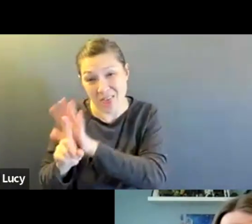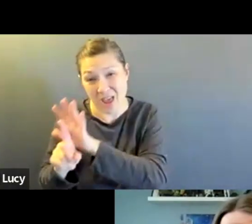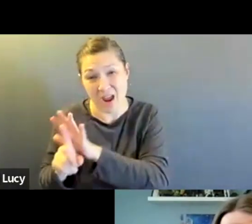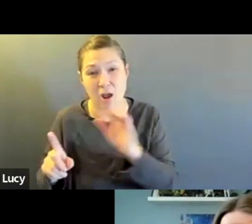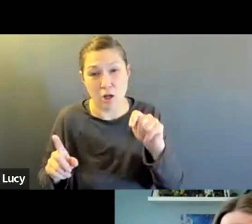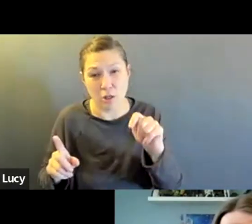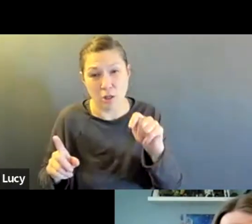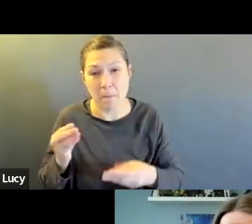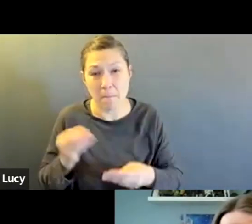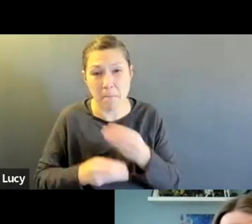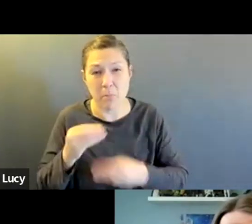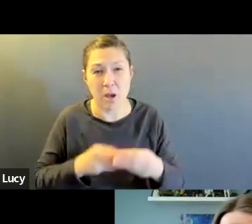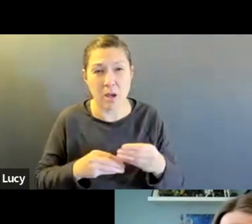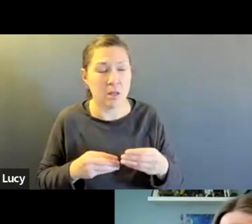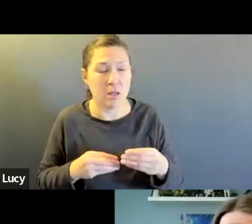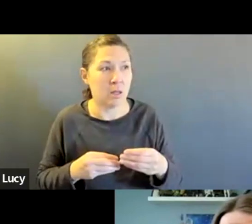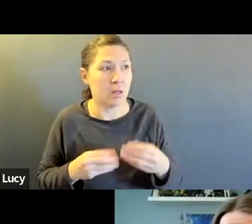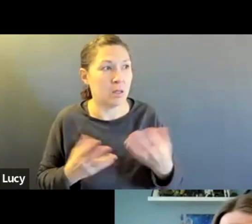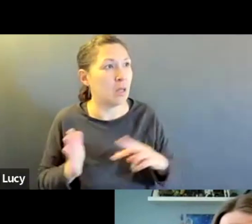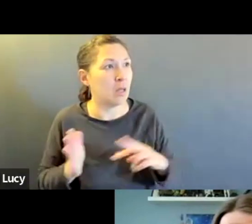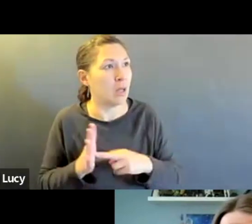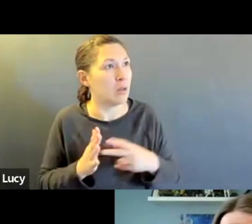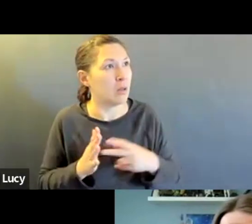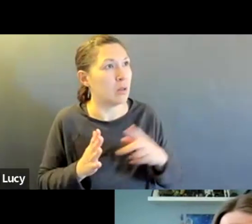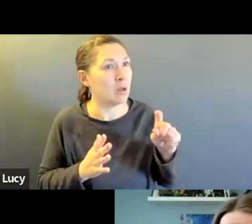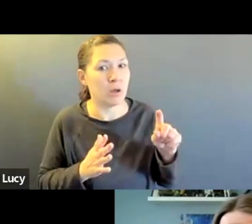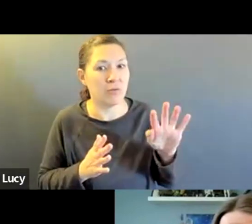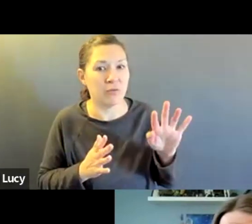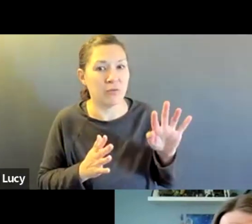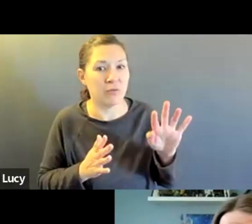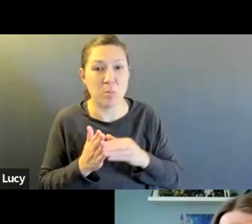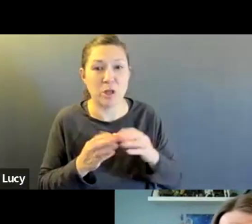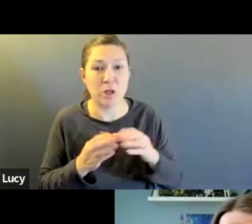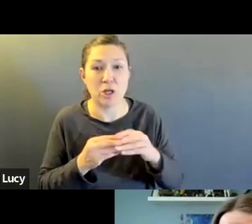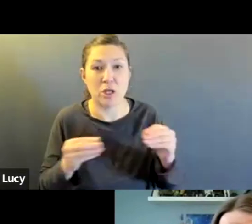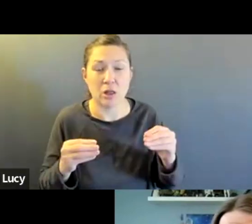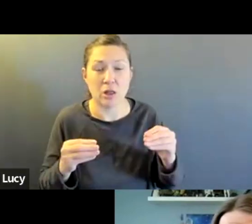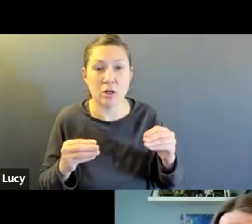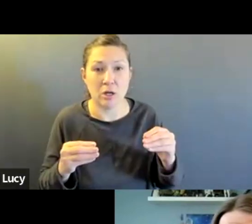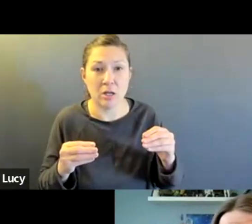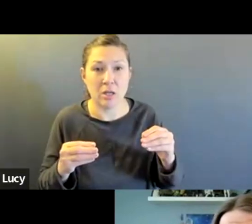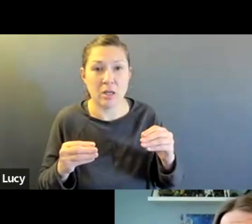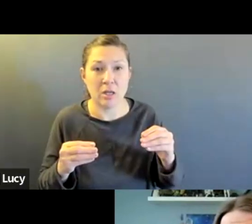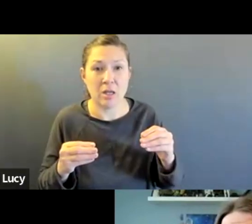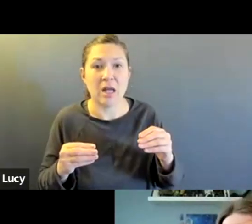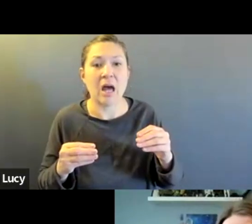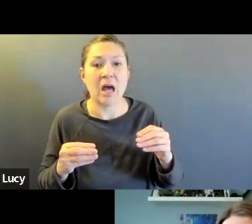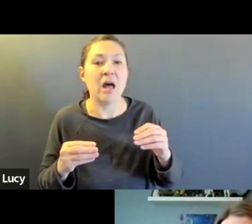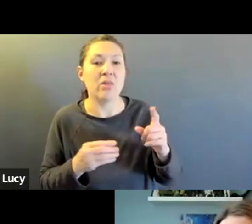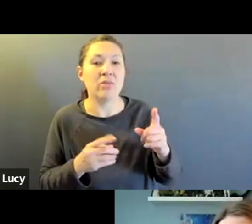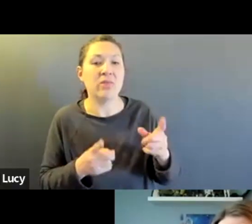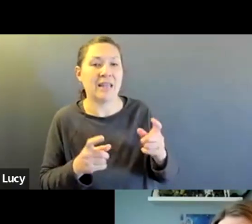And that's, you know, 147 million more just for the state of New York that it appropriates to itself than